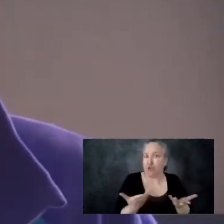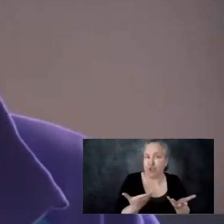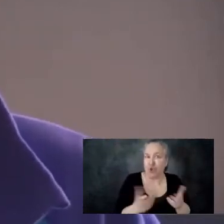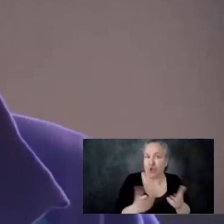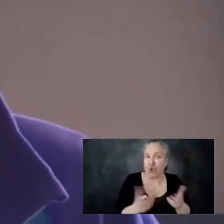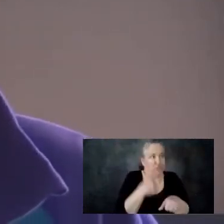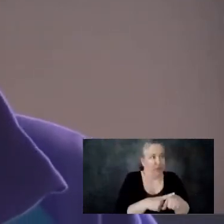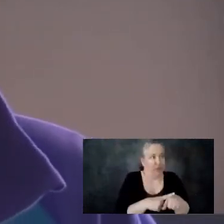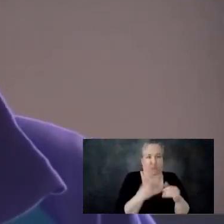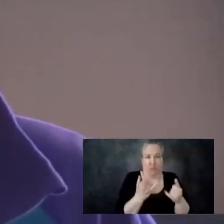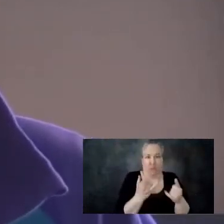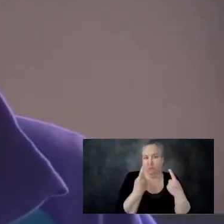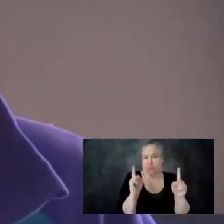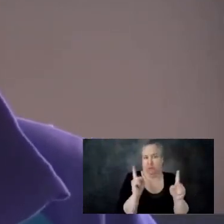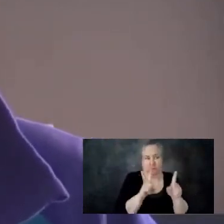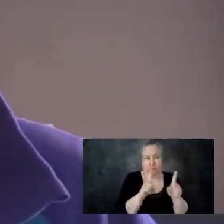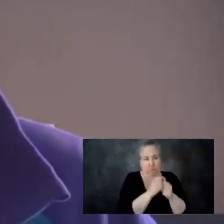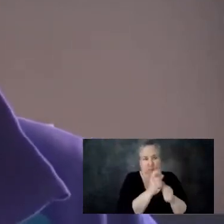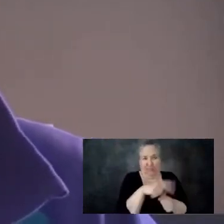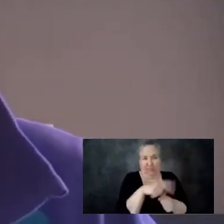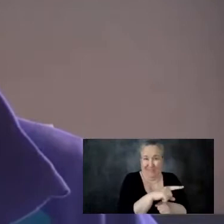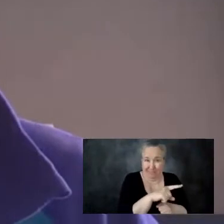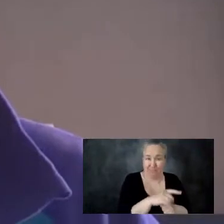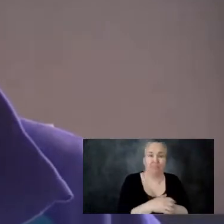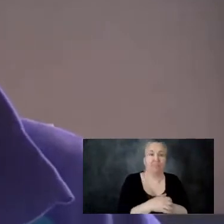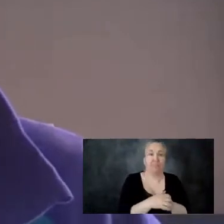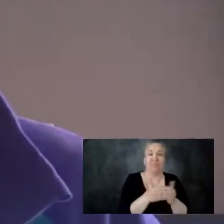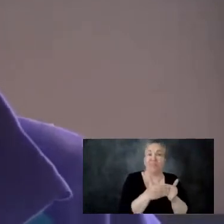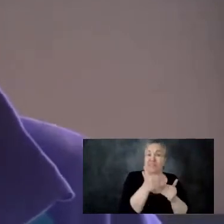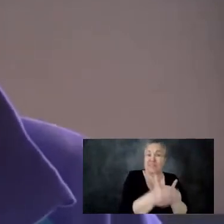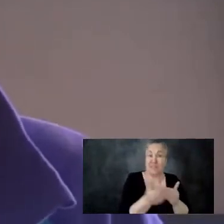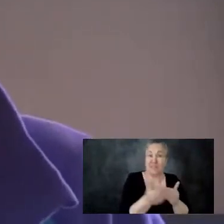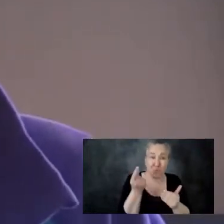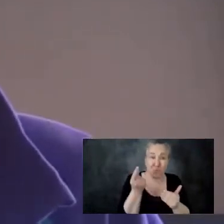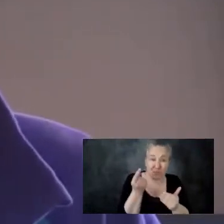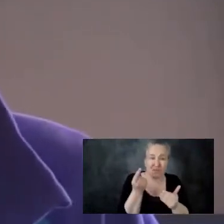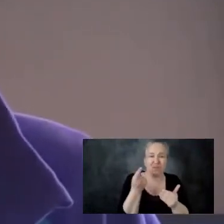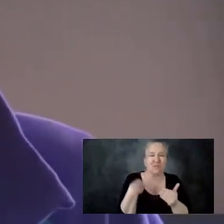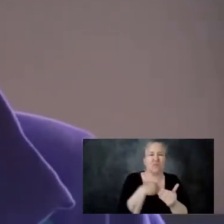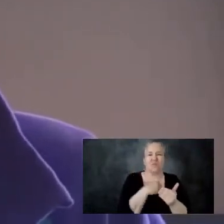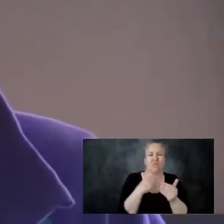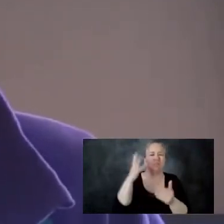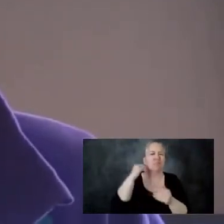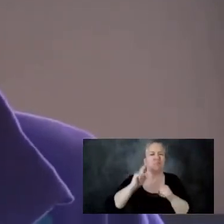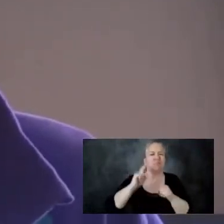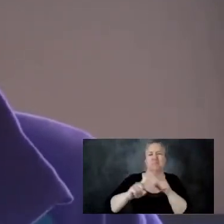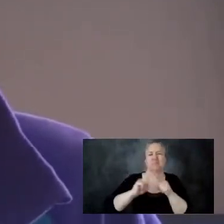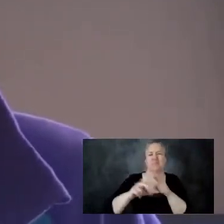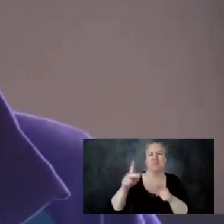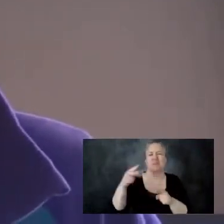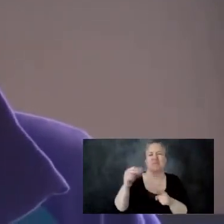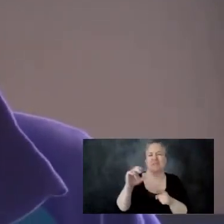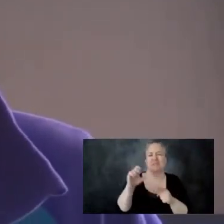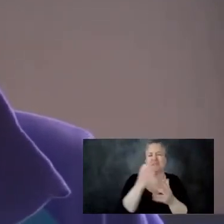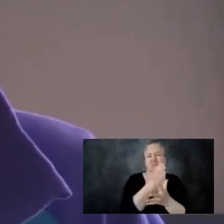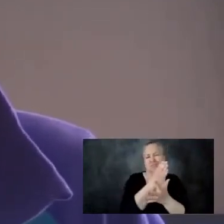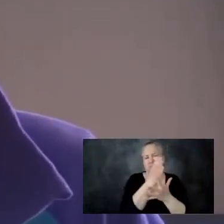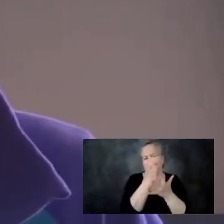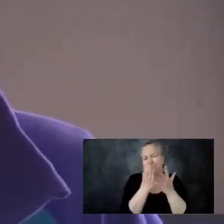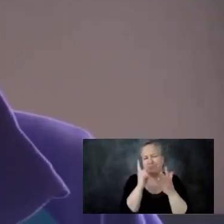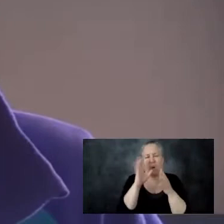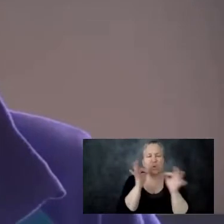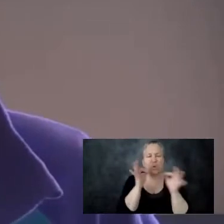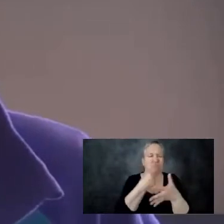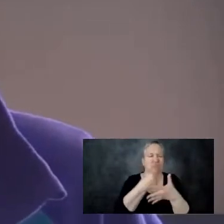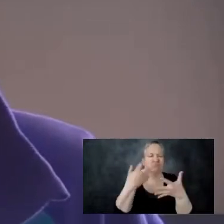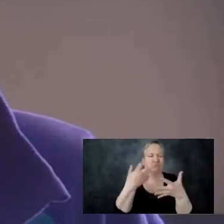and now we are. And subsequent to that, we start going through different phases that I'll go through in detail. And then finally,